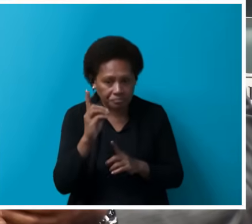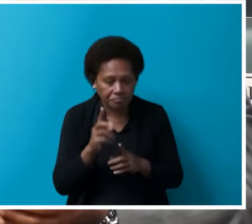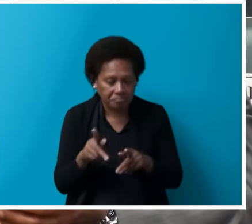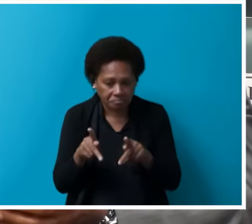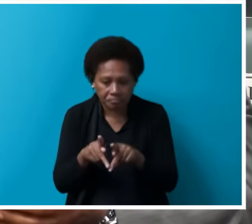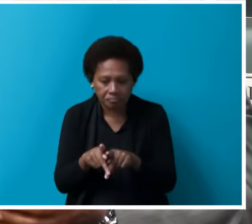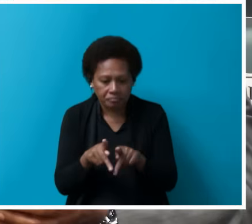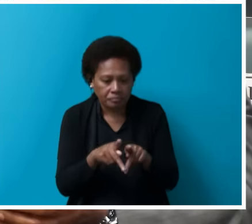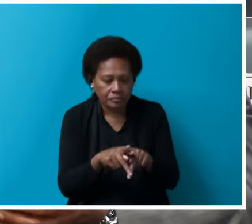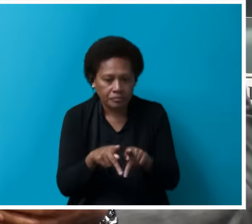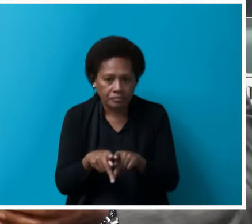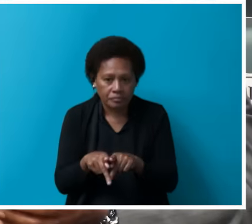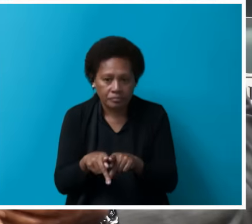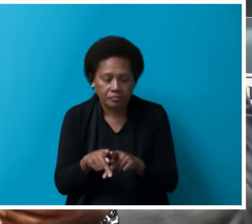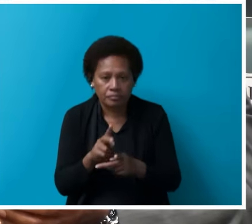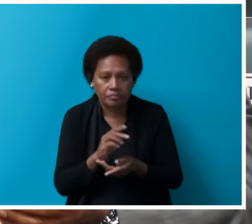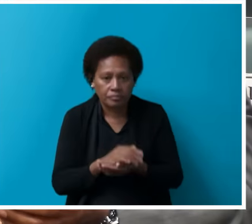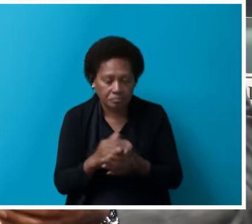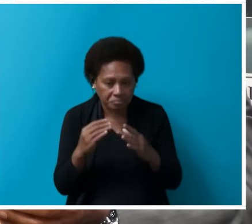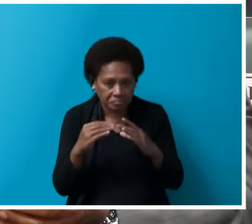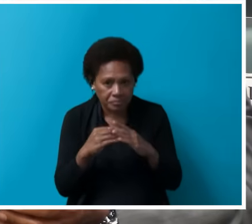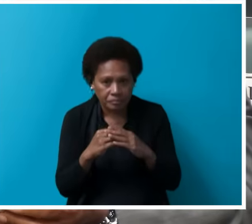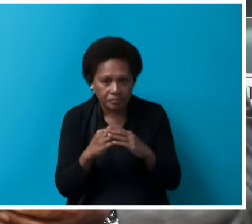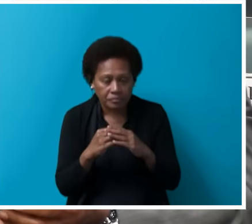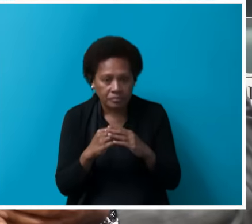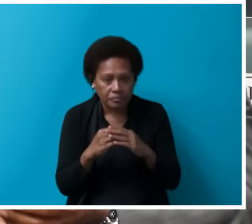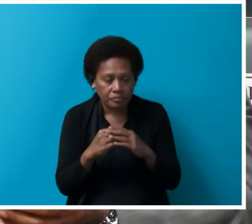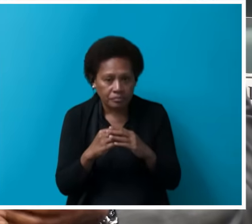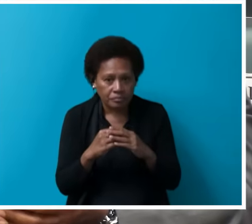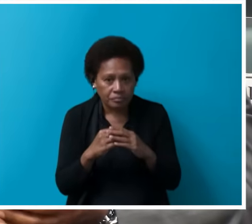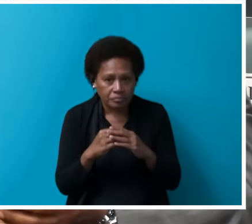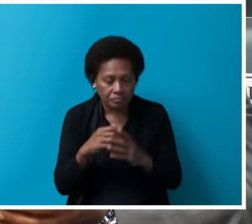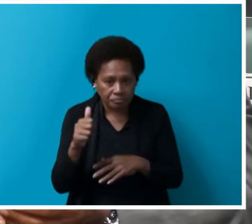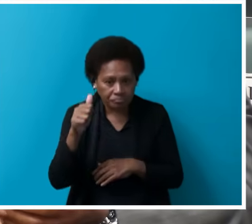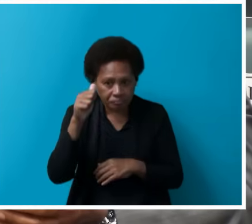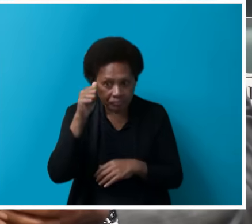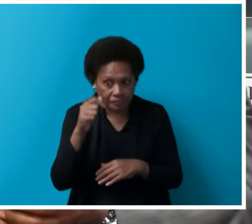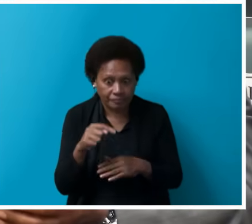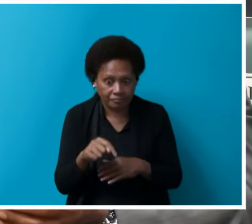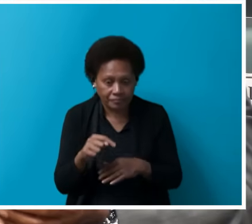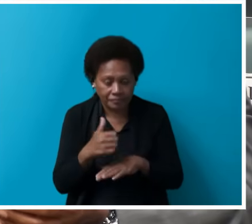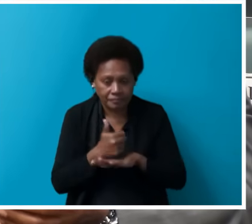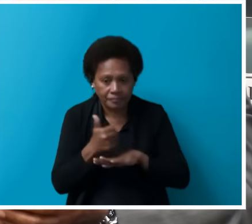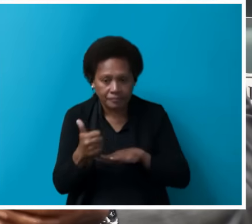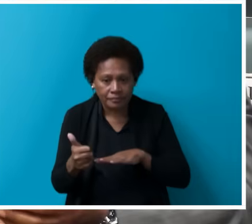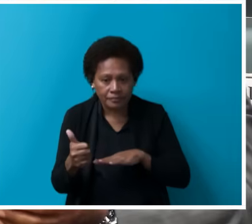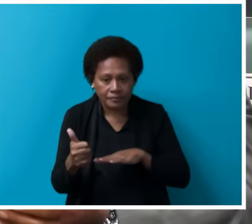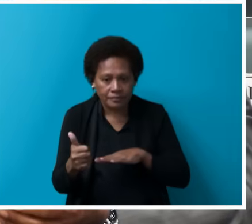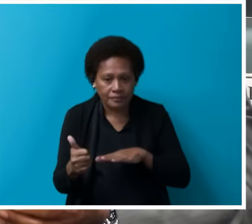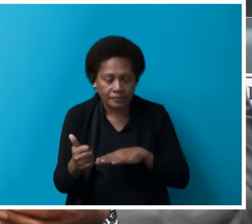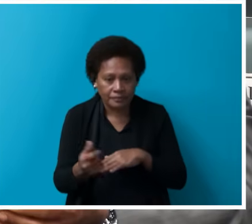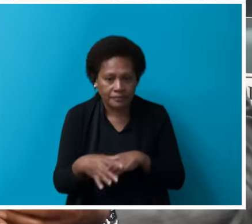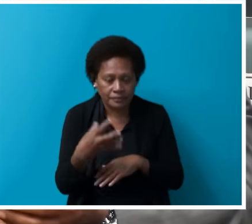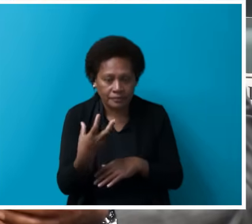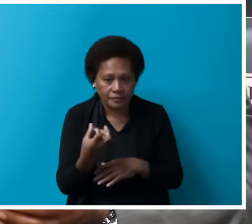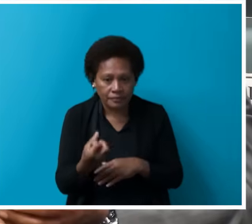financiers, multilateral banks know that this is a government that has its